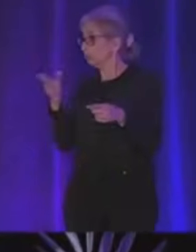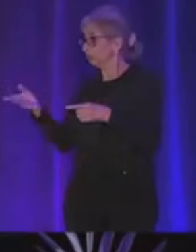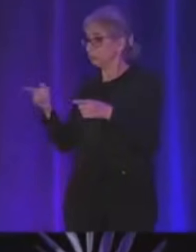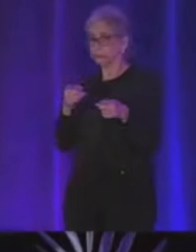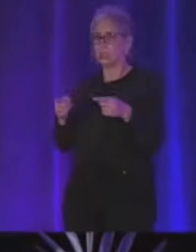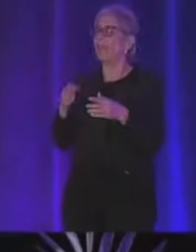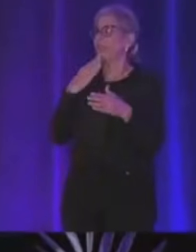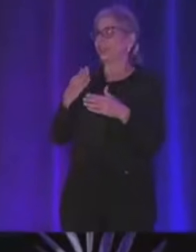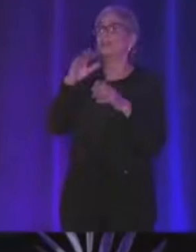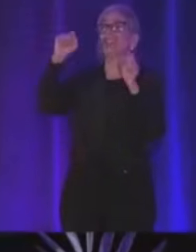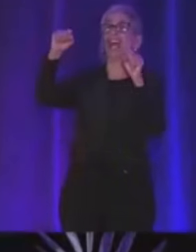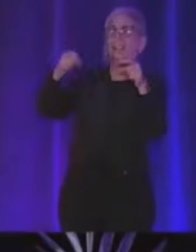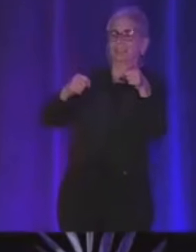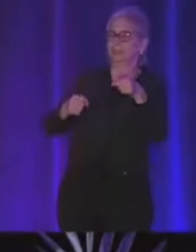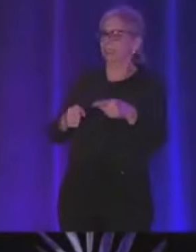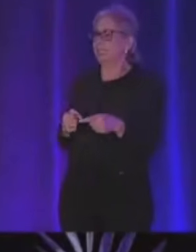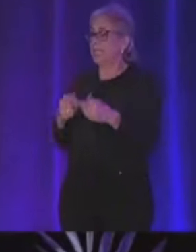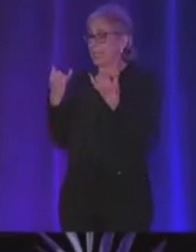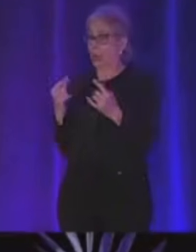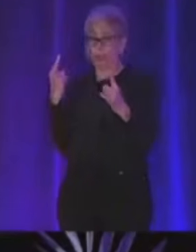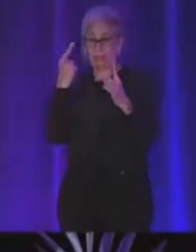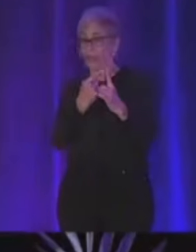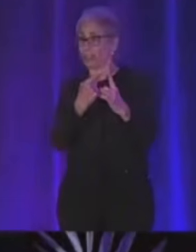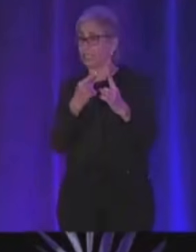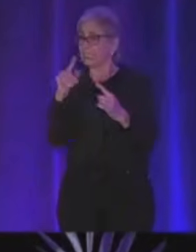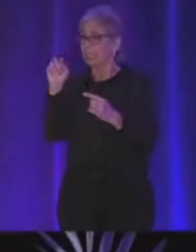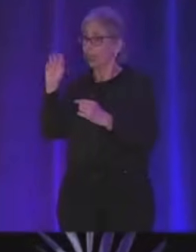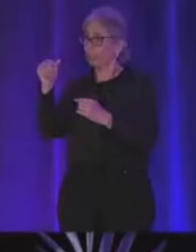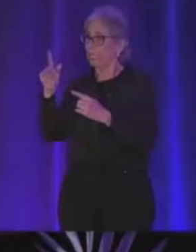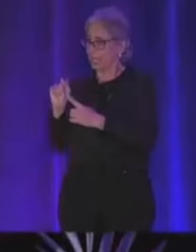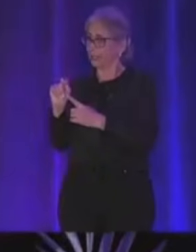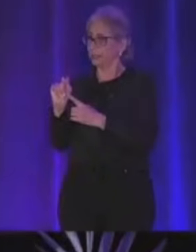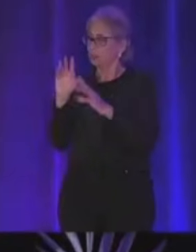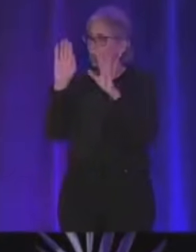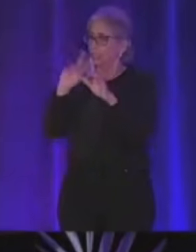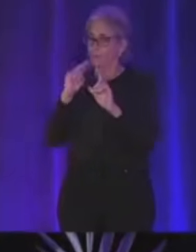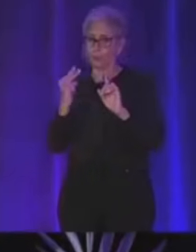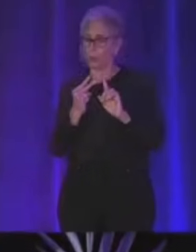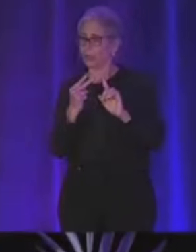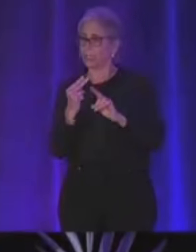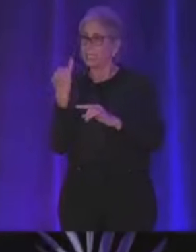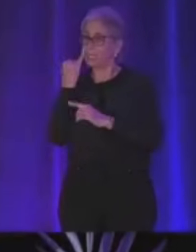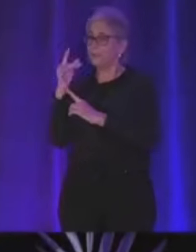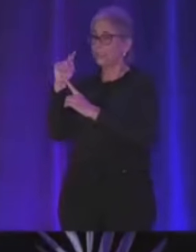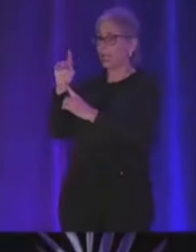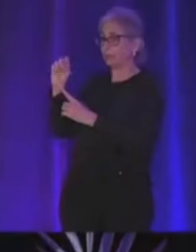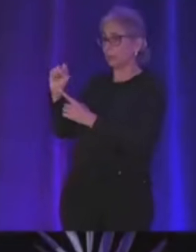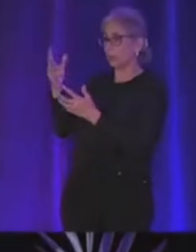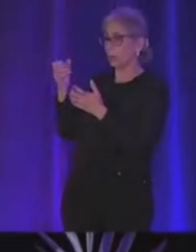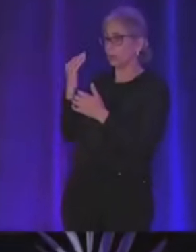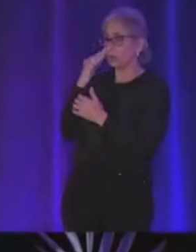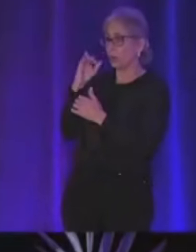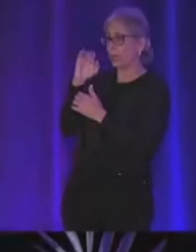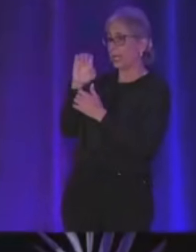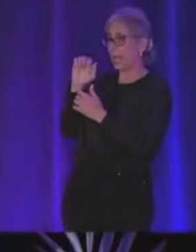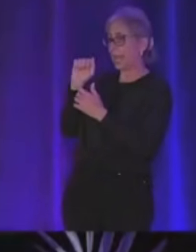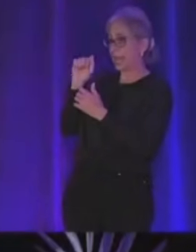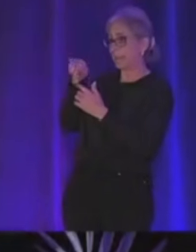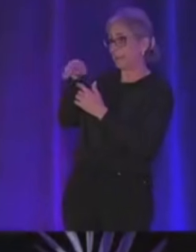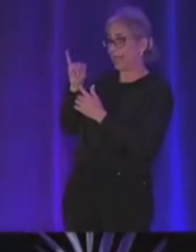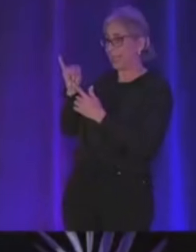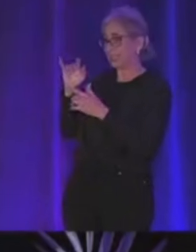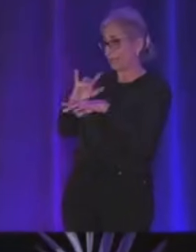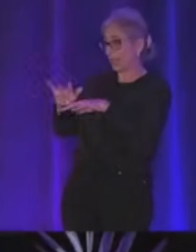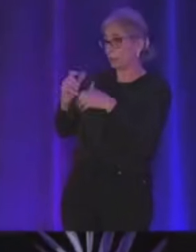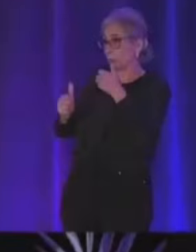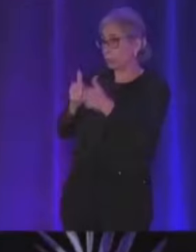you. And now target is an often confused one. When TypeScript wants to know what APIs are available, it has to be told